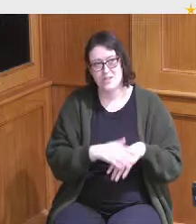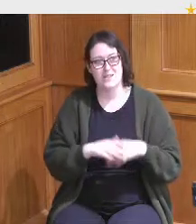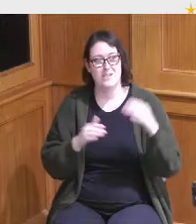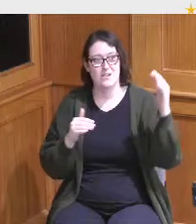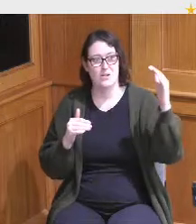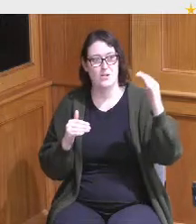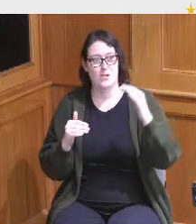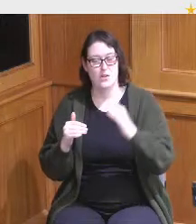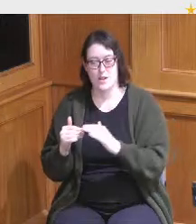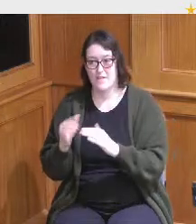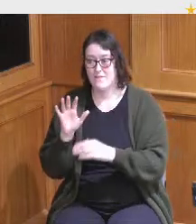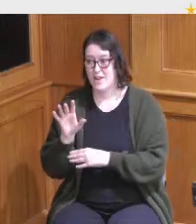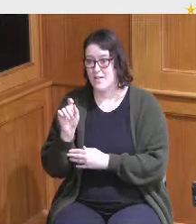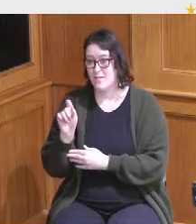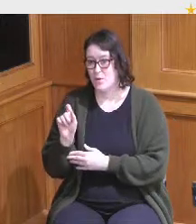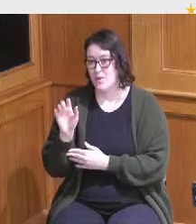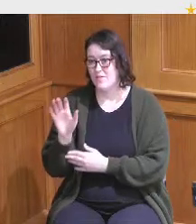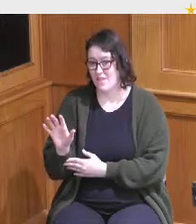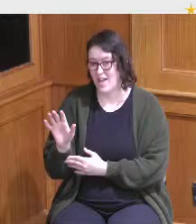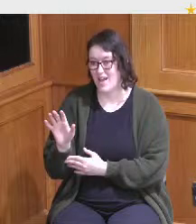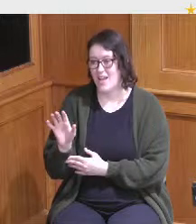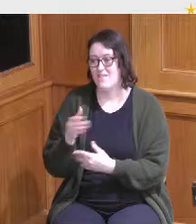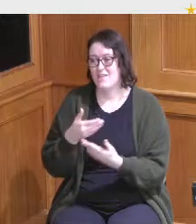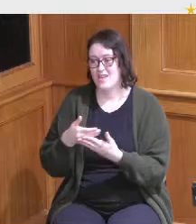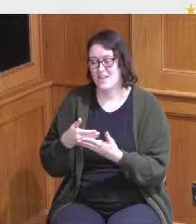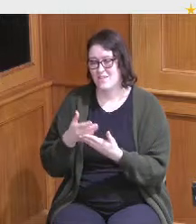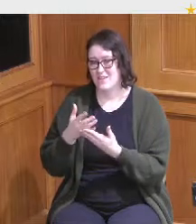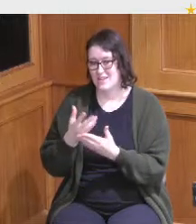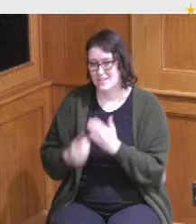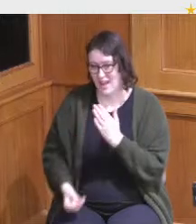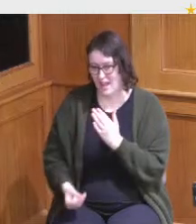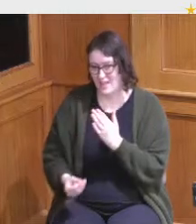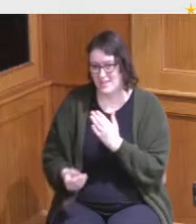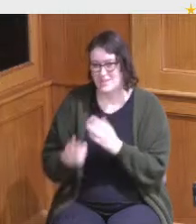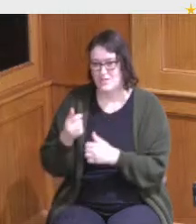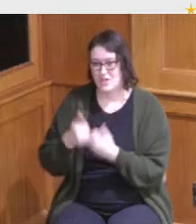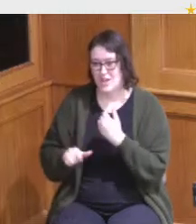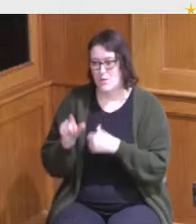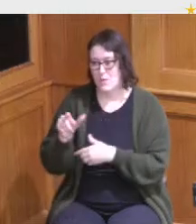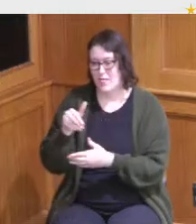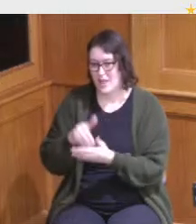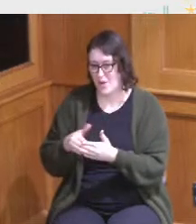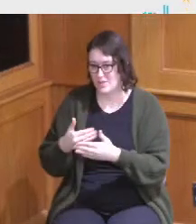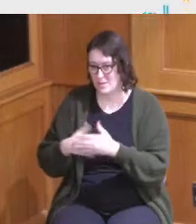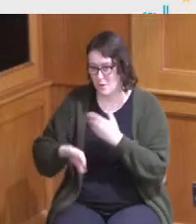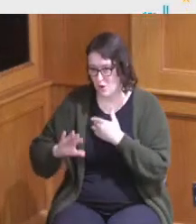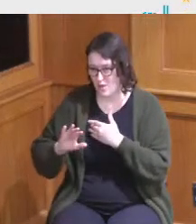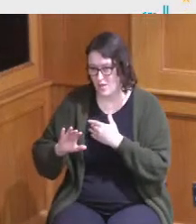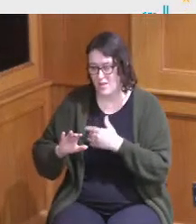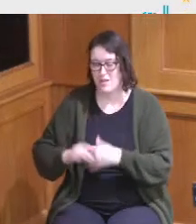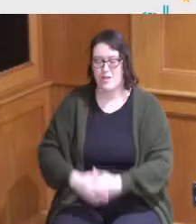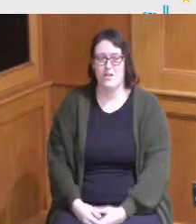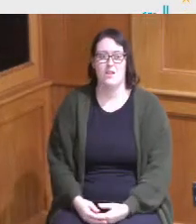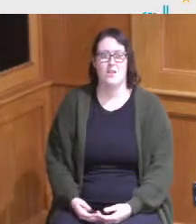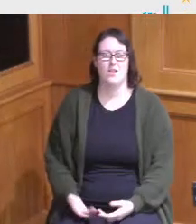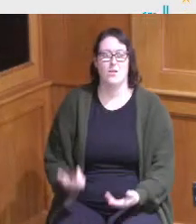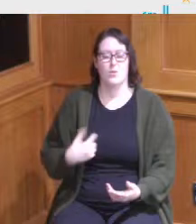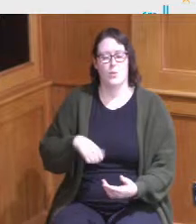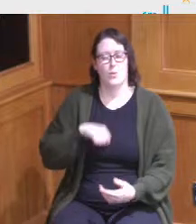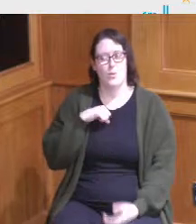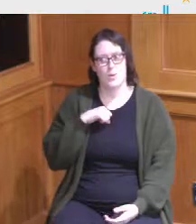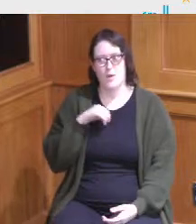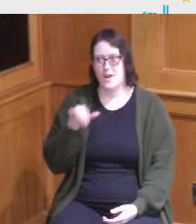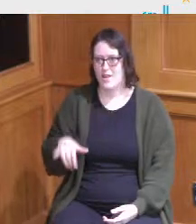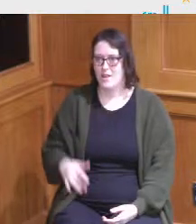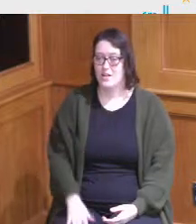per 1,000 live births. So that is a drastic decrease and one we are incredibly proud of. The other big milestone